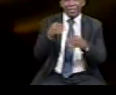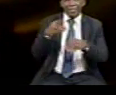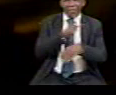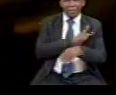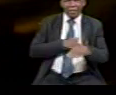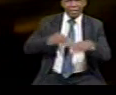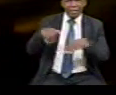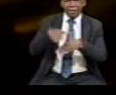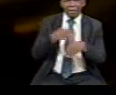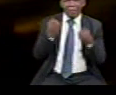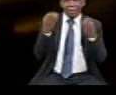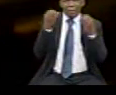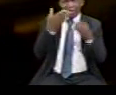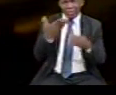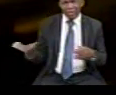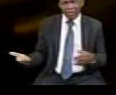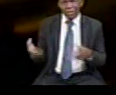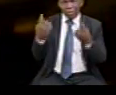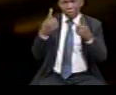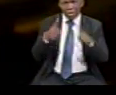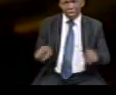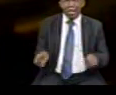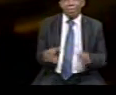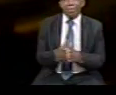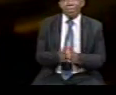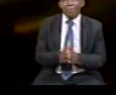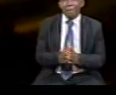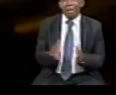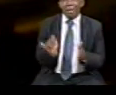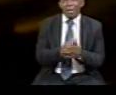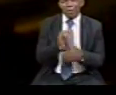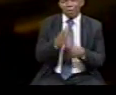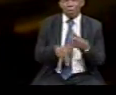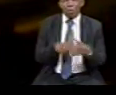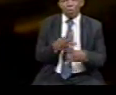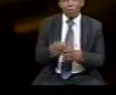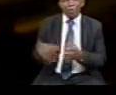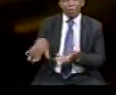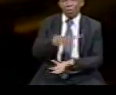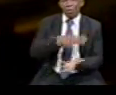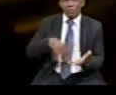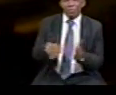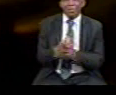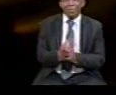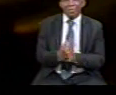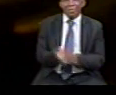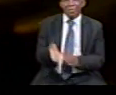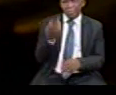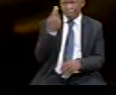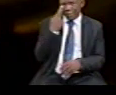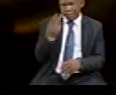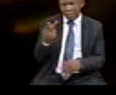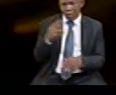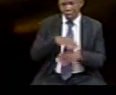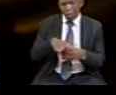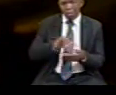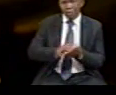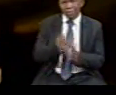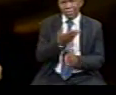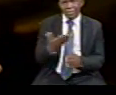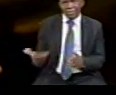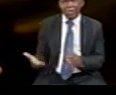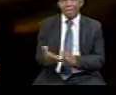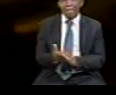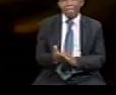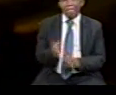will be happening that the world will keep the world will be perplexed with. But he said, when you see these things coming, know that the